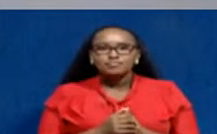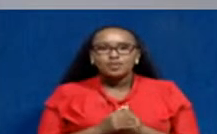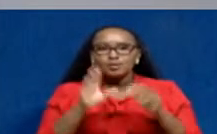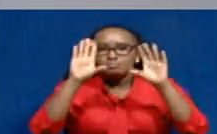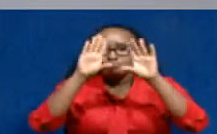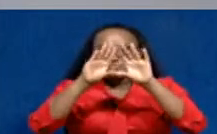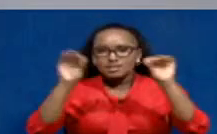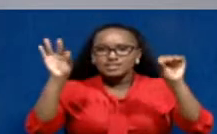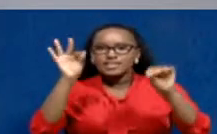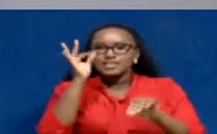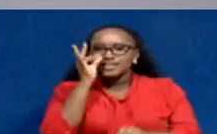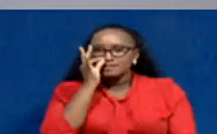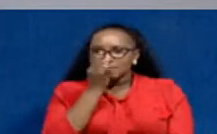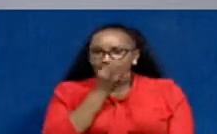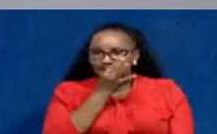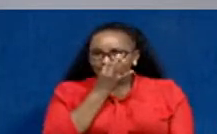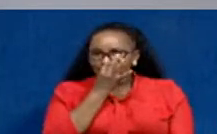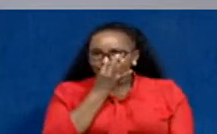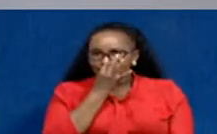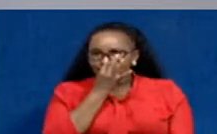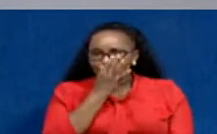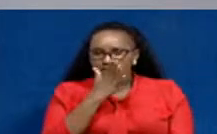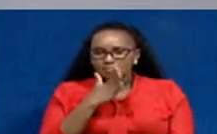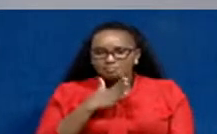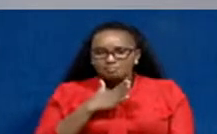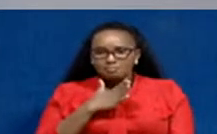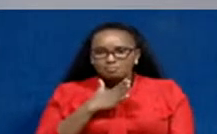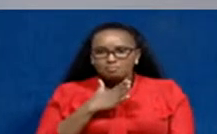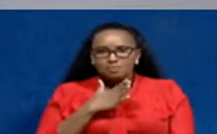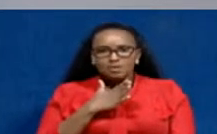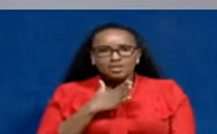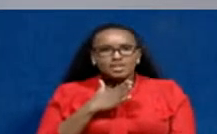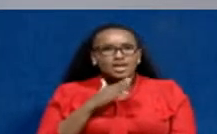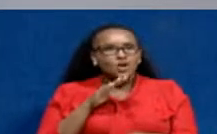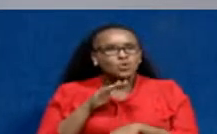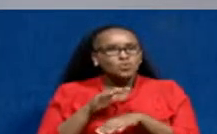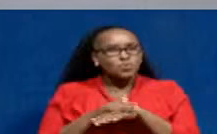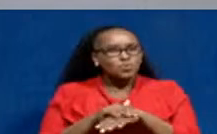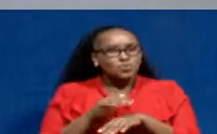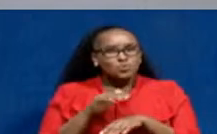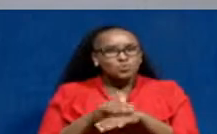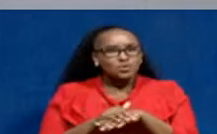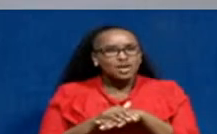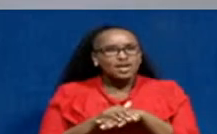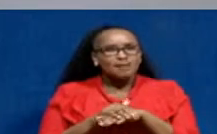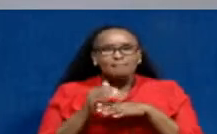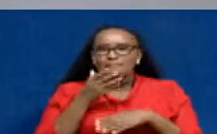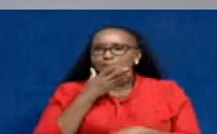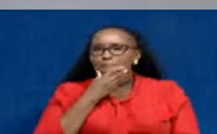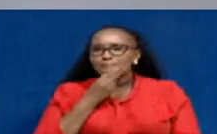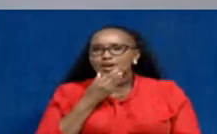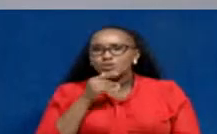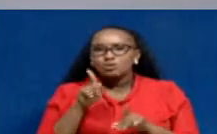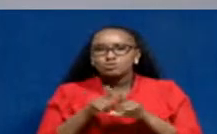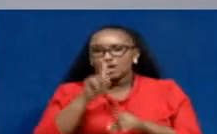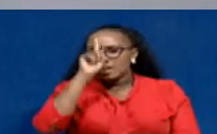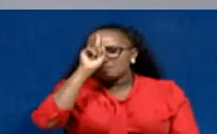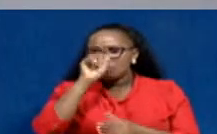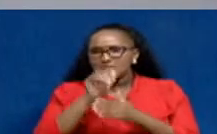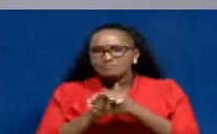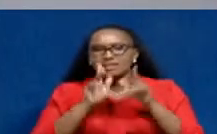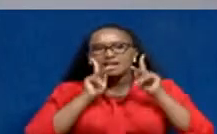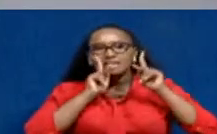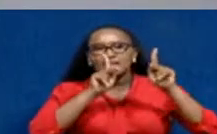President Kibaki was by all means a modest man and did not believe in loud